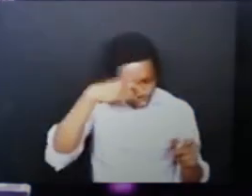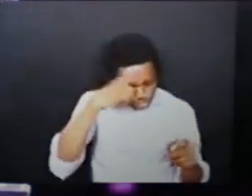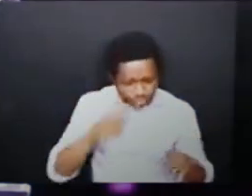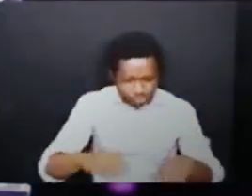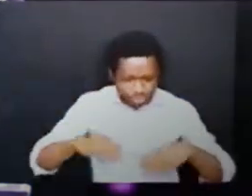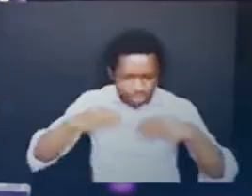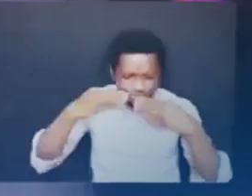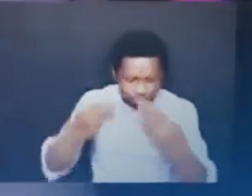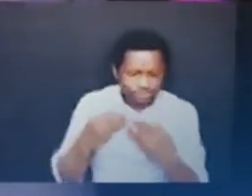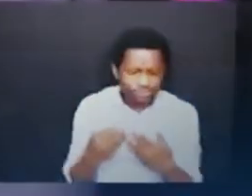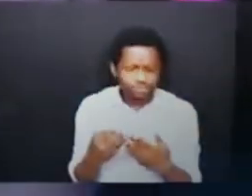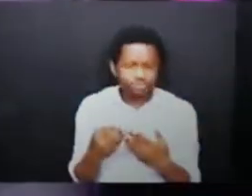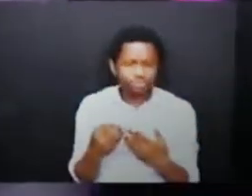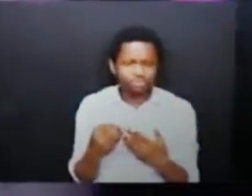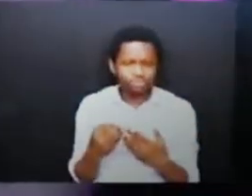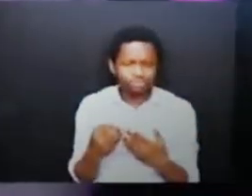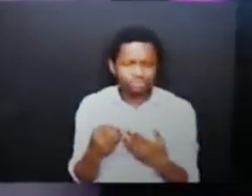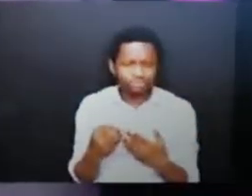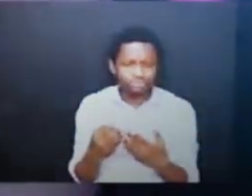abundance.